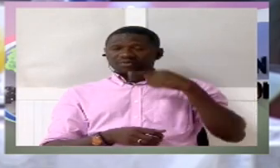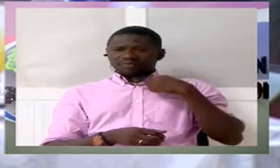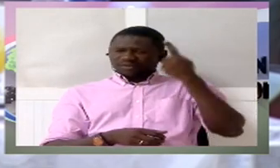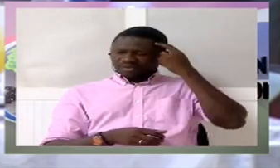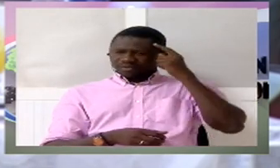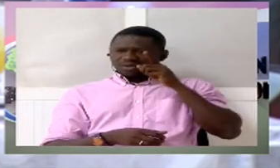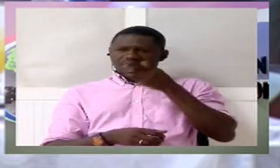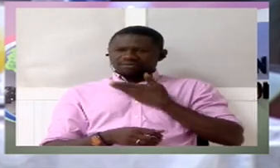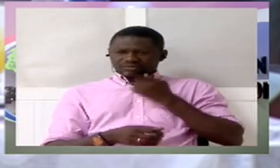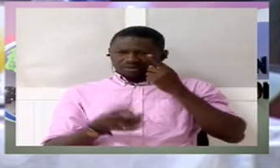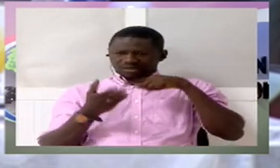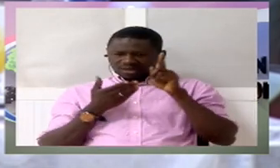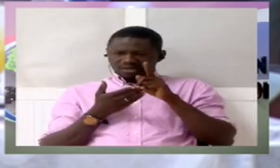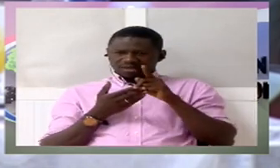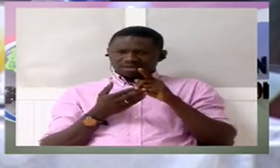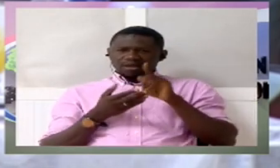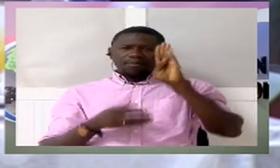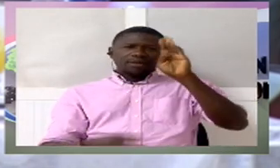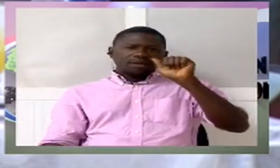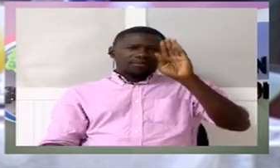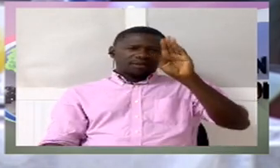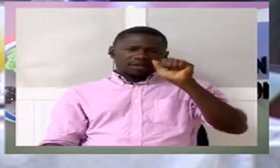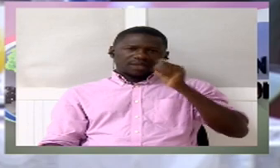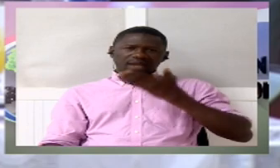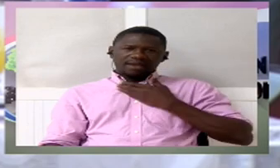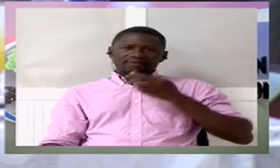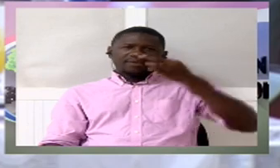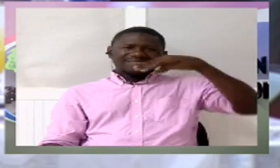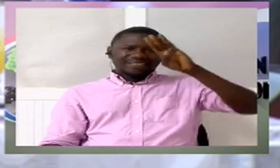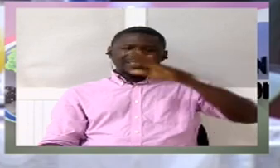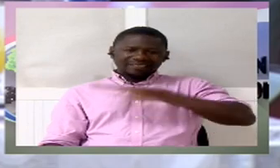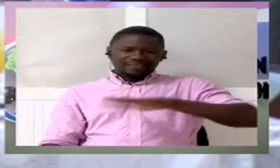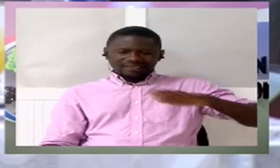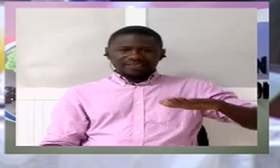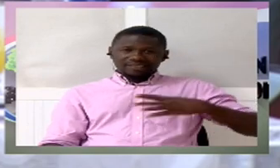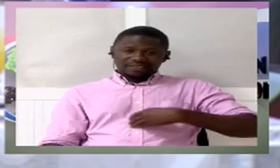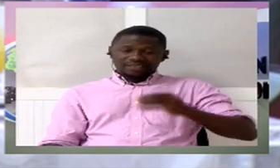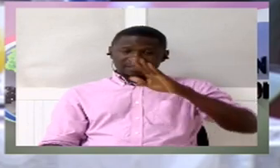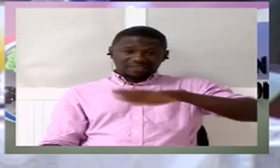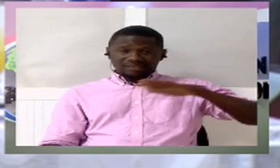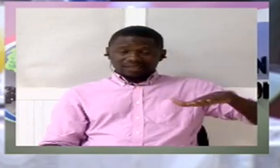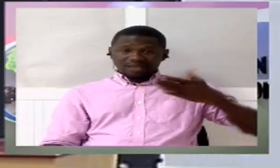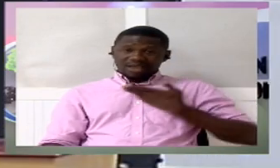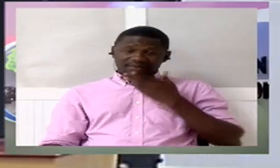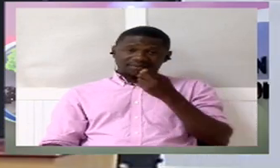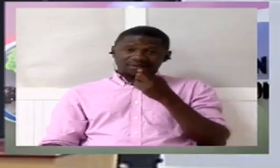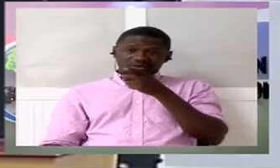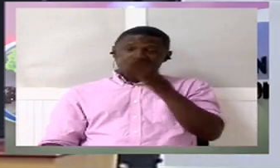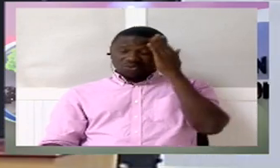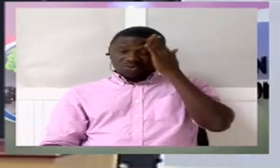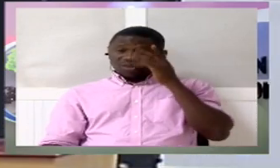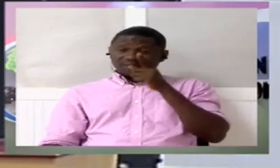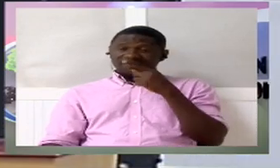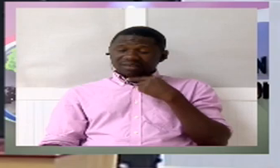had has 13 children. Baba ding tang anin saba wala babulu. Do you know if they